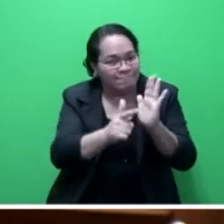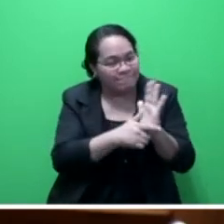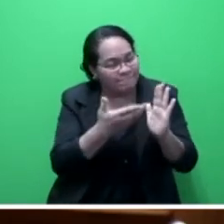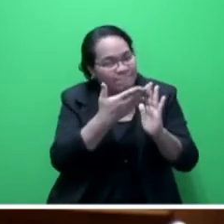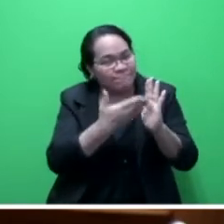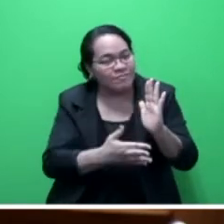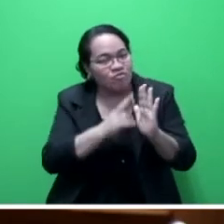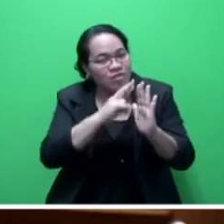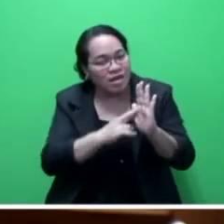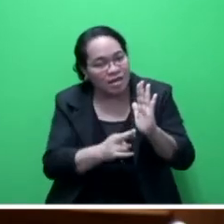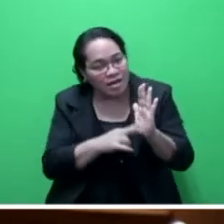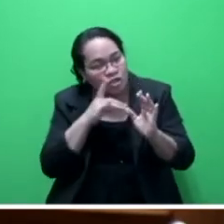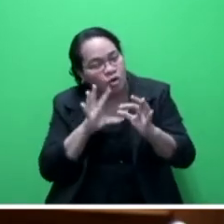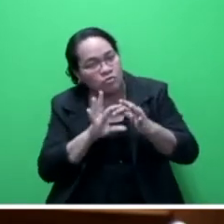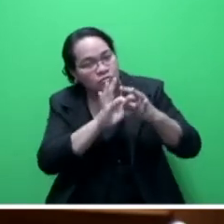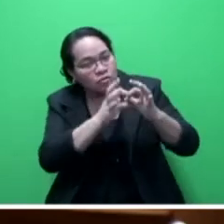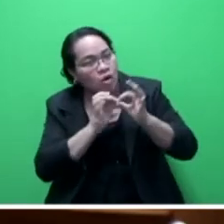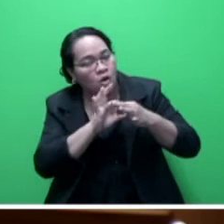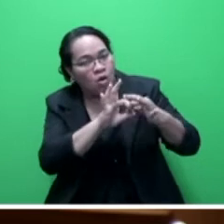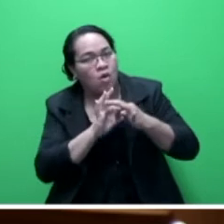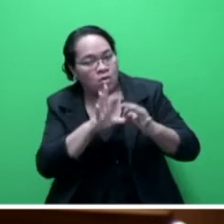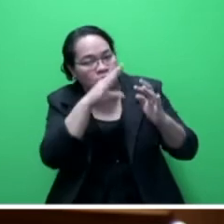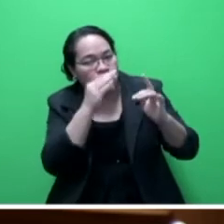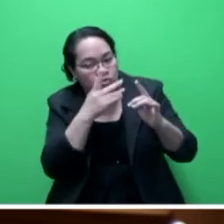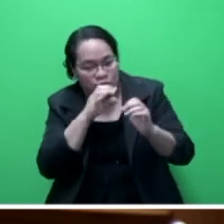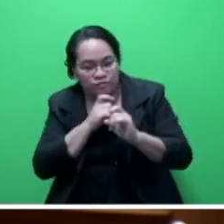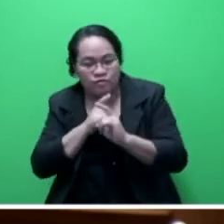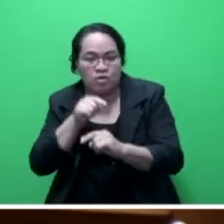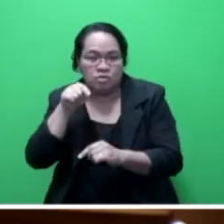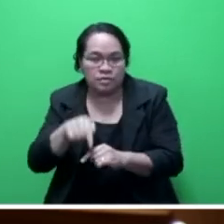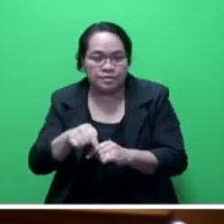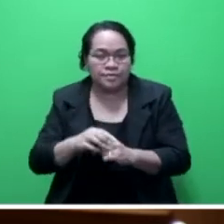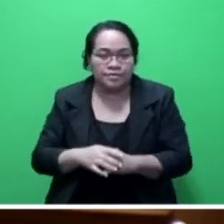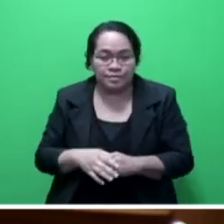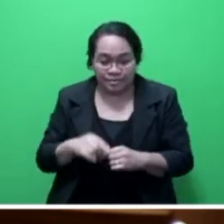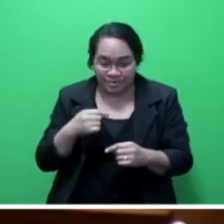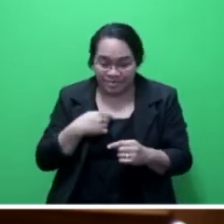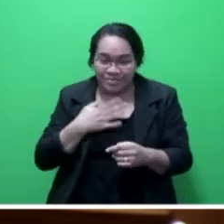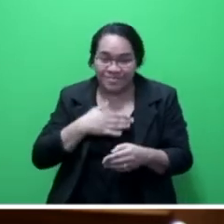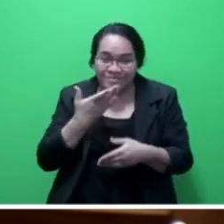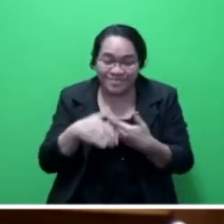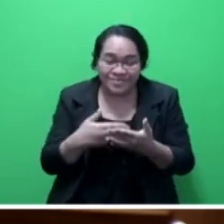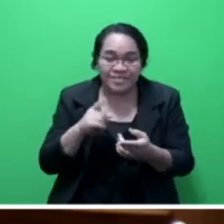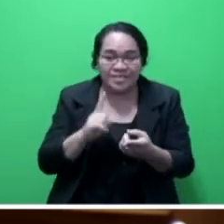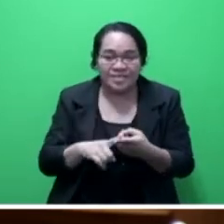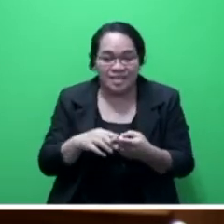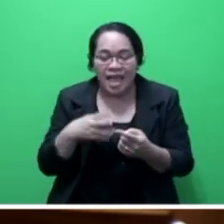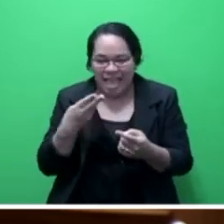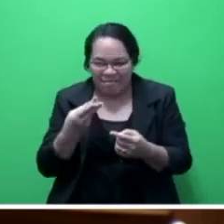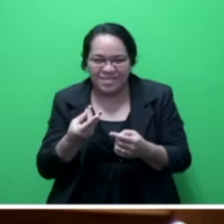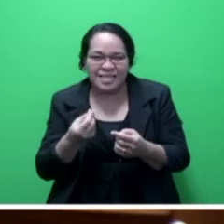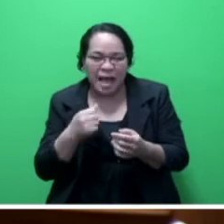health measures on cargo ships and fishing vessels. Mr. Speaker, sir, I wish to outline some of the health and safety protocols in place to prevent the spread